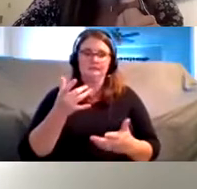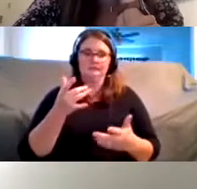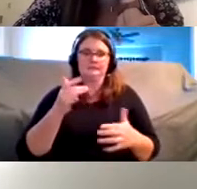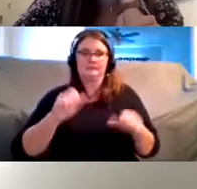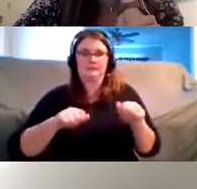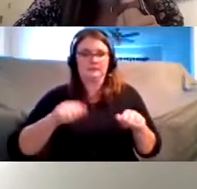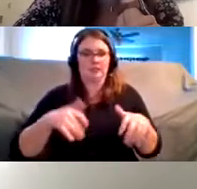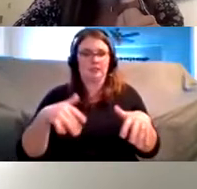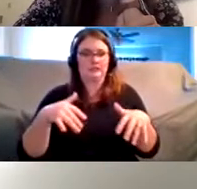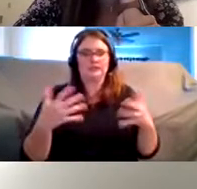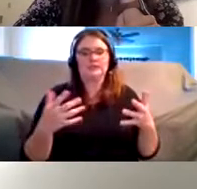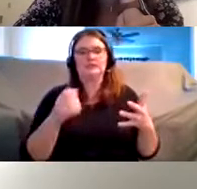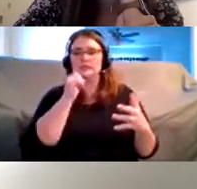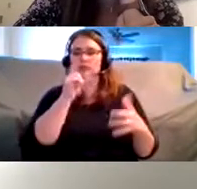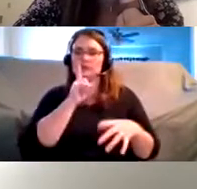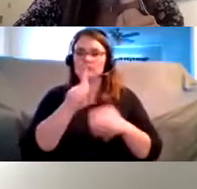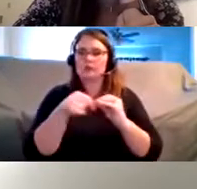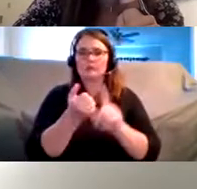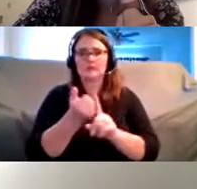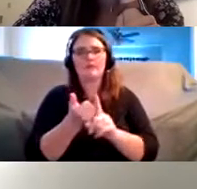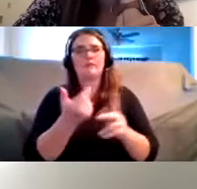public, and that's something that I have personally